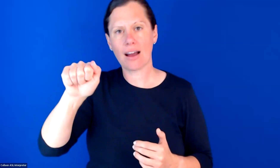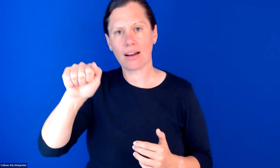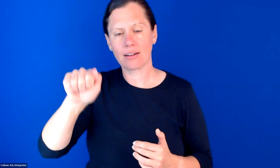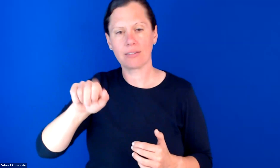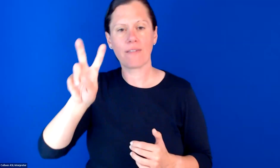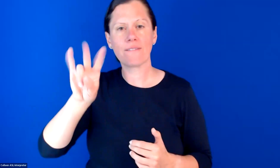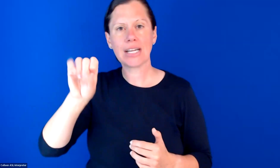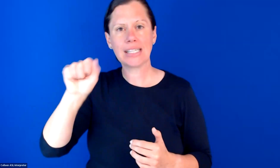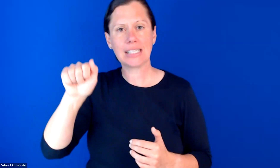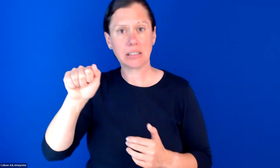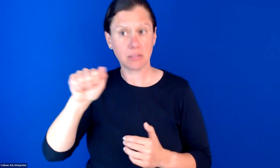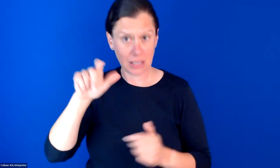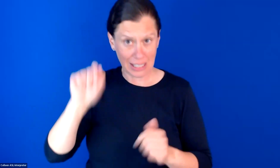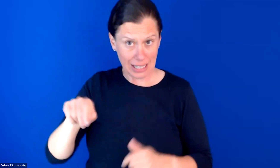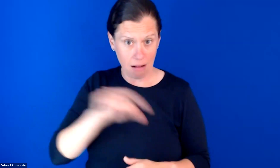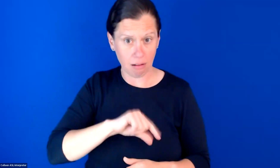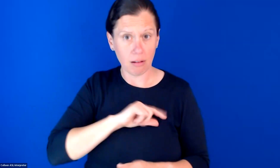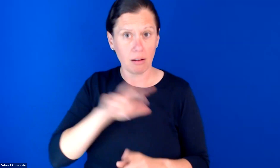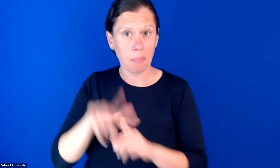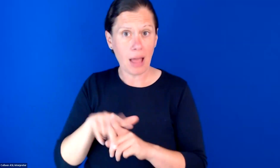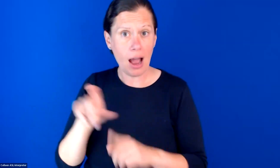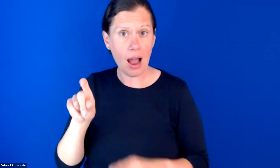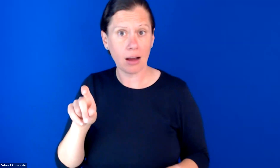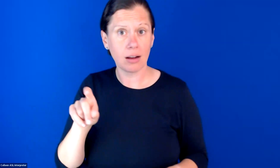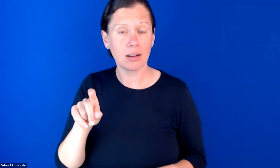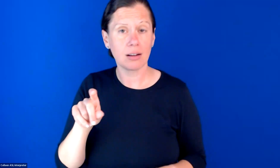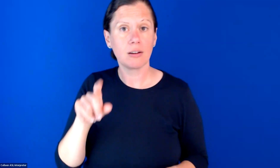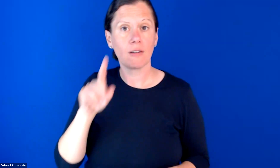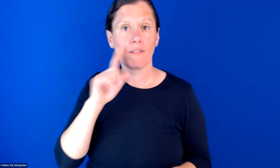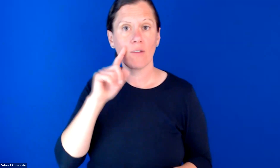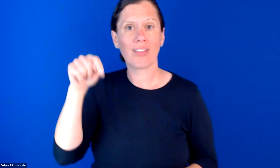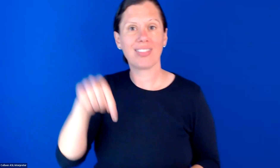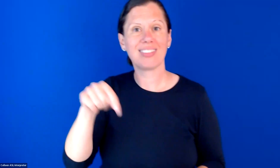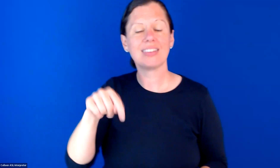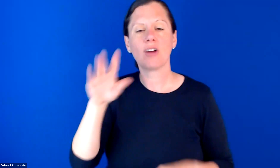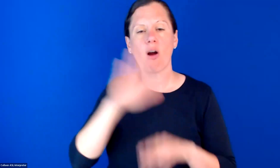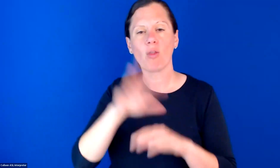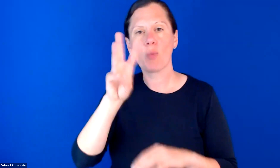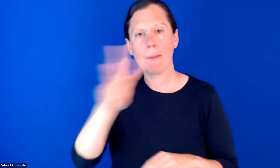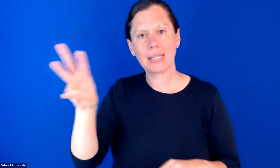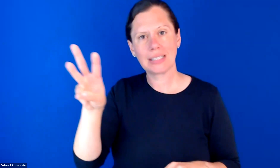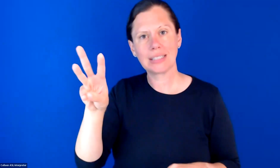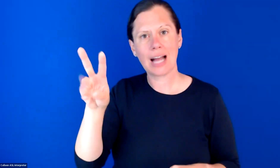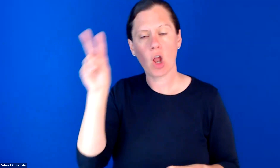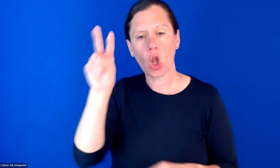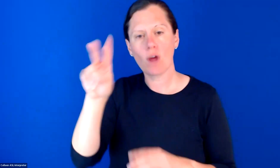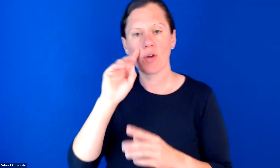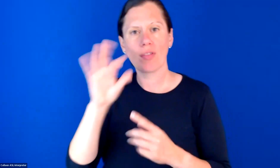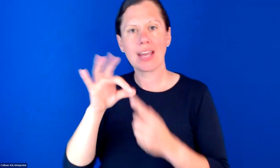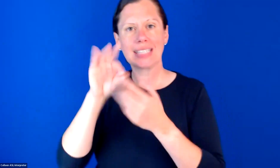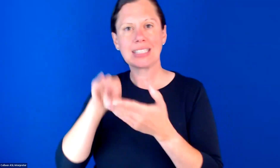Department. There is information on our website on the exemptions page that talks about the documentation to